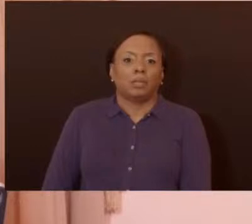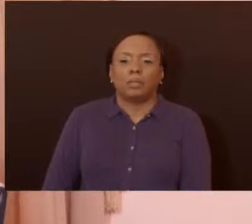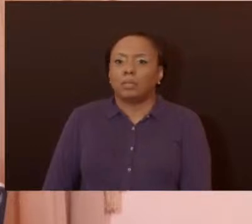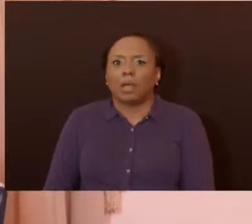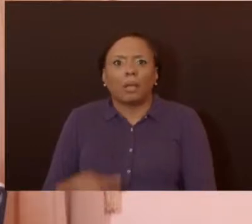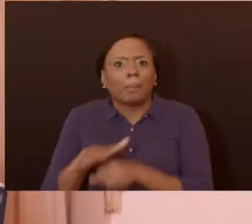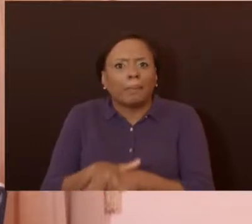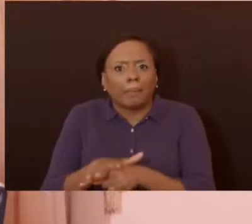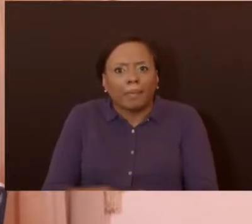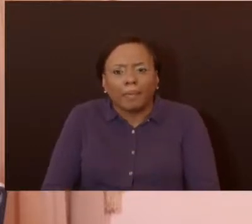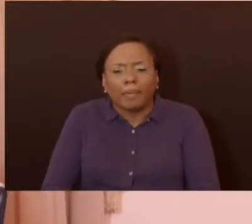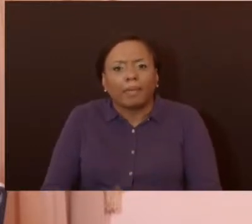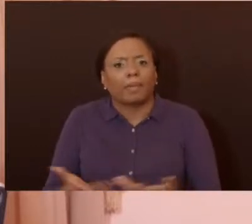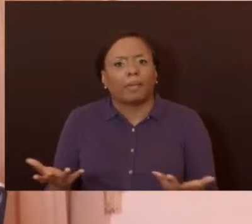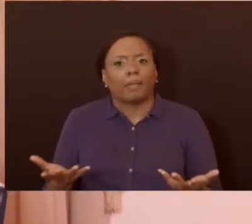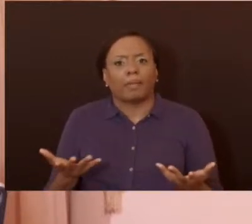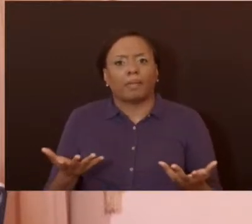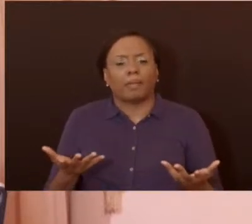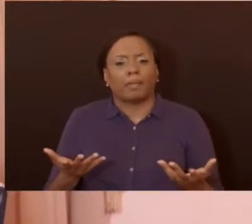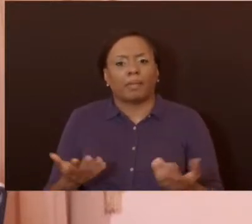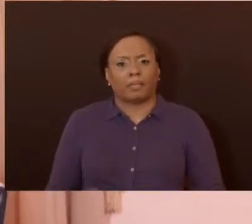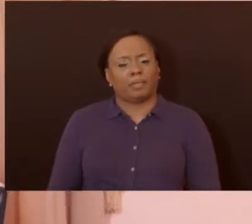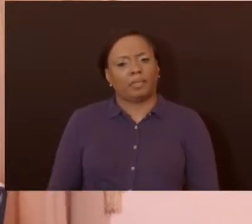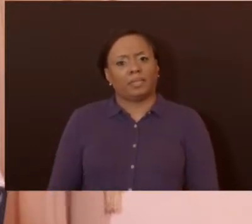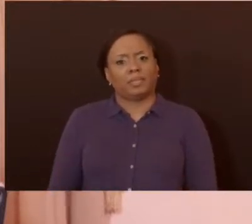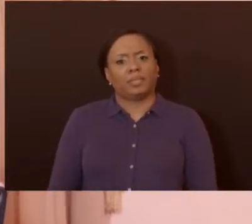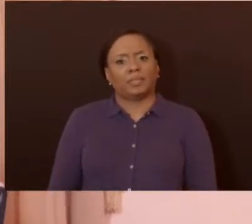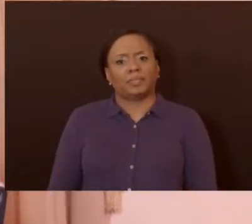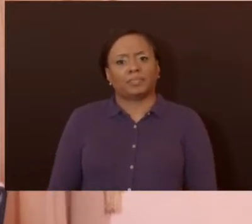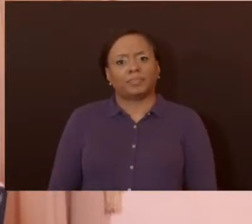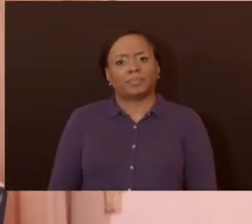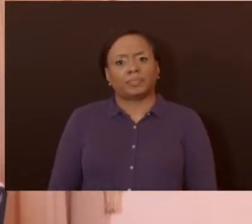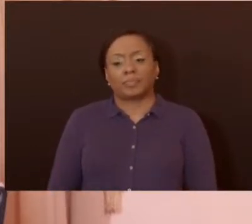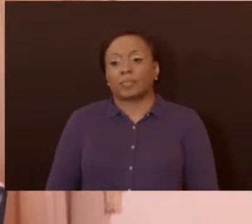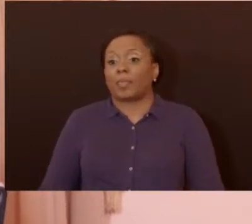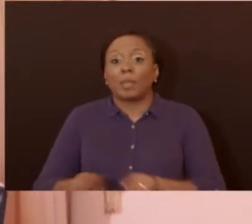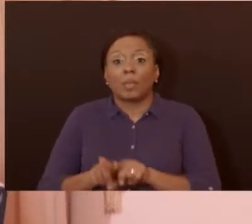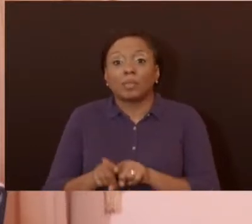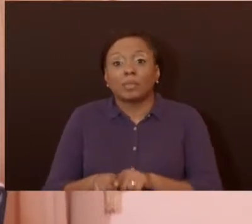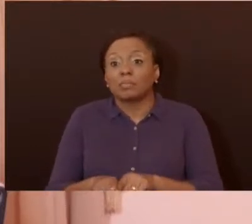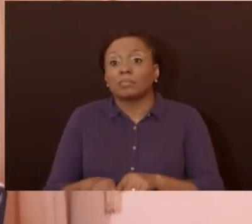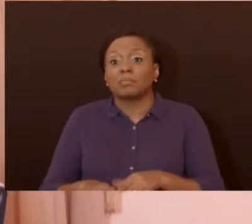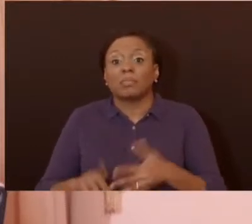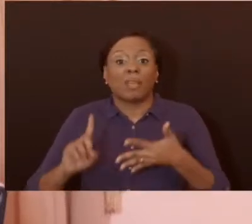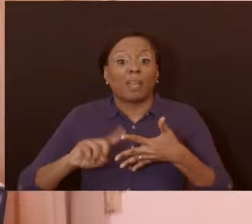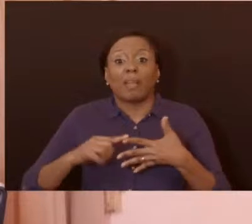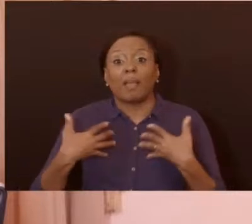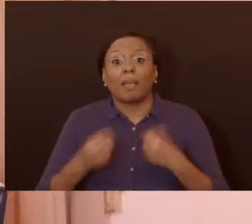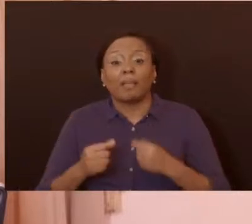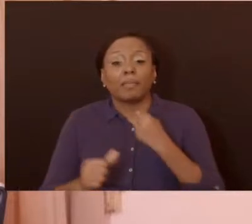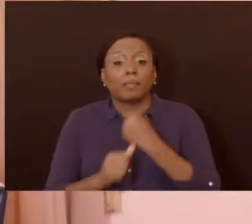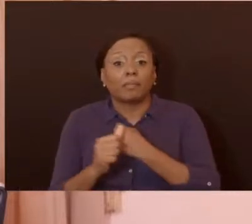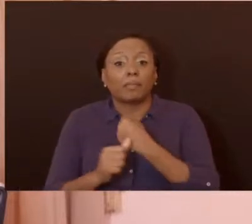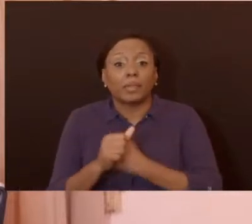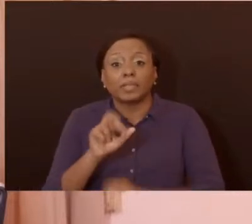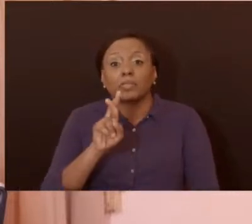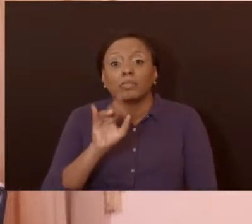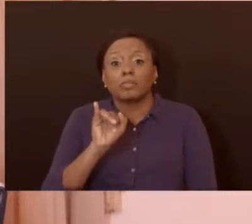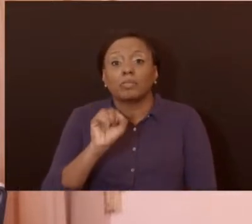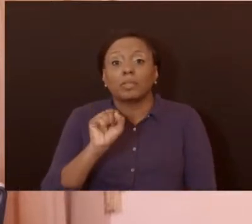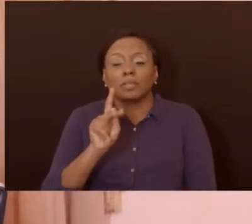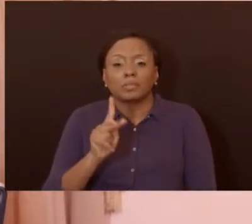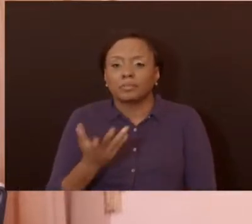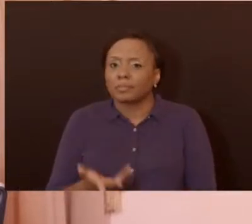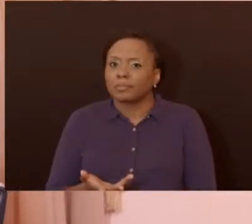has nothing, of course, to do with the health risks. So Mr. Chapman is right. We can never have